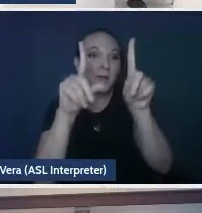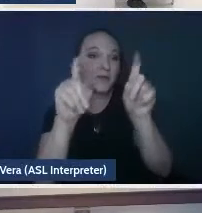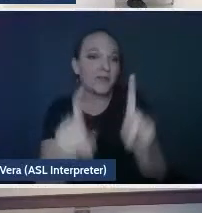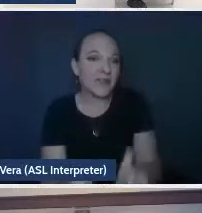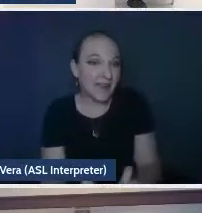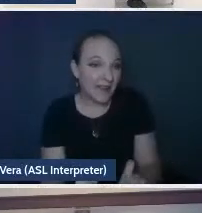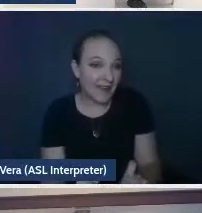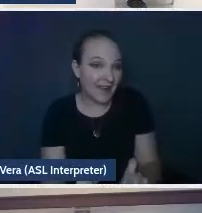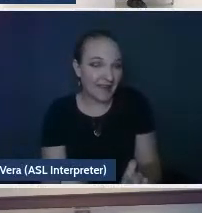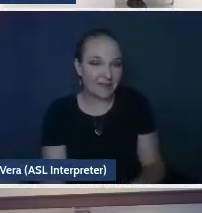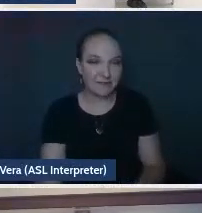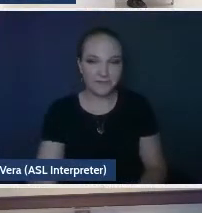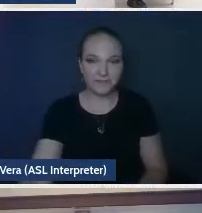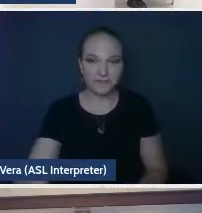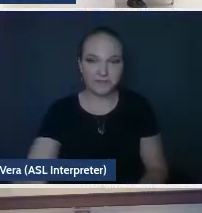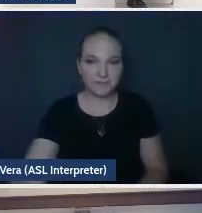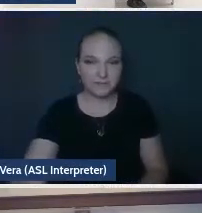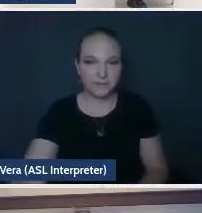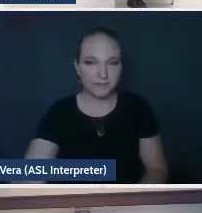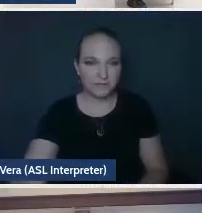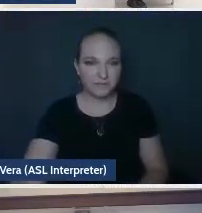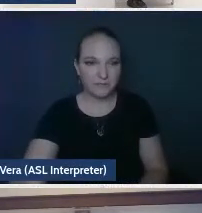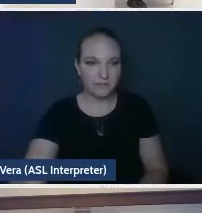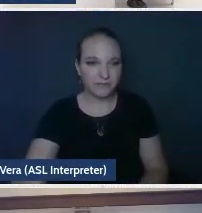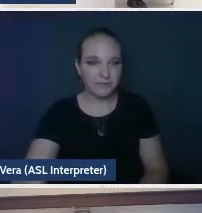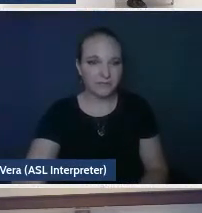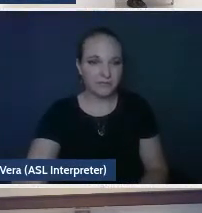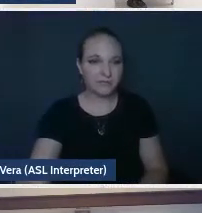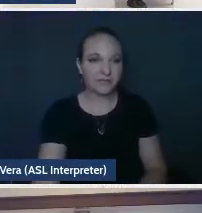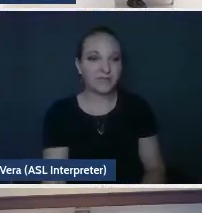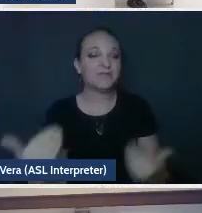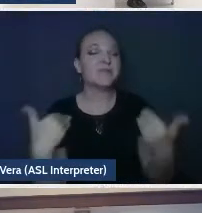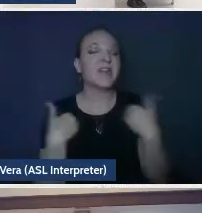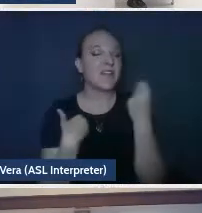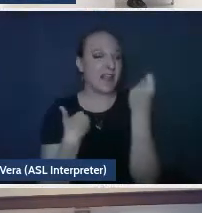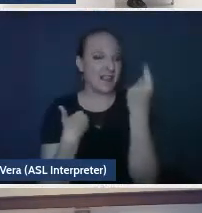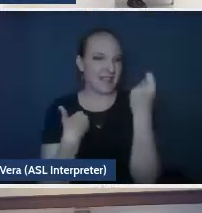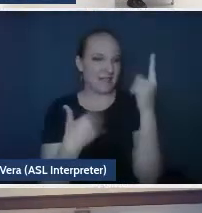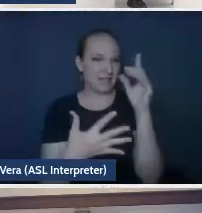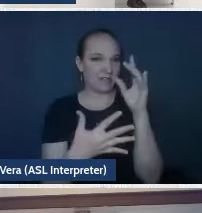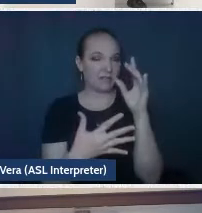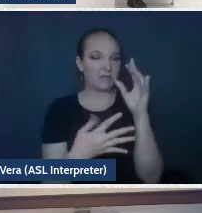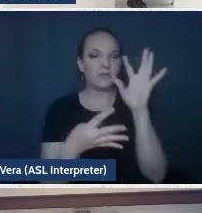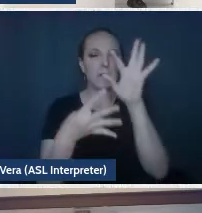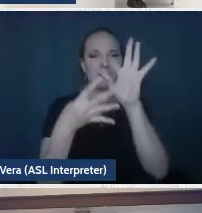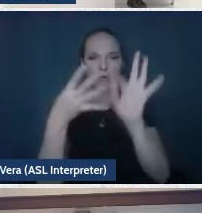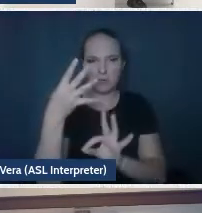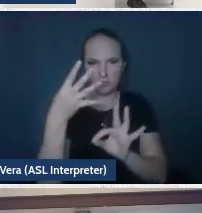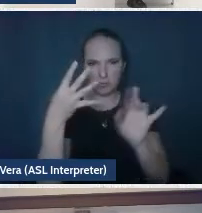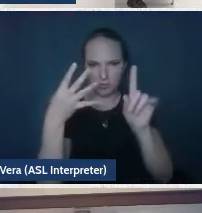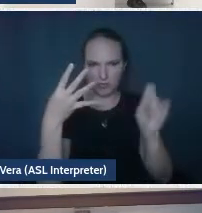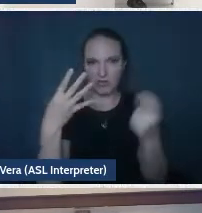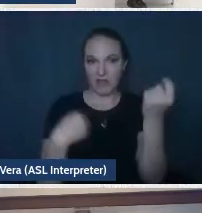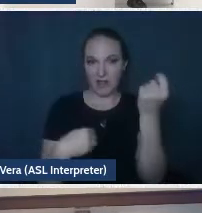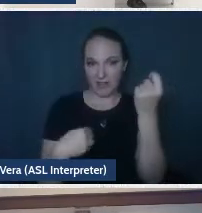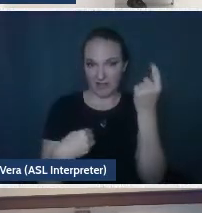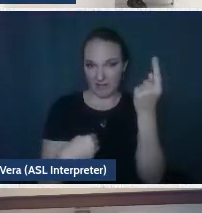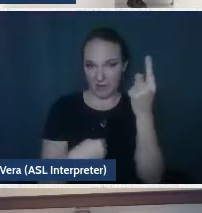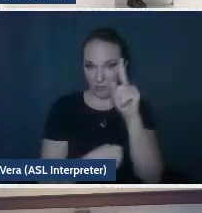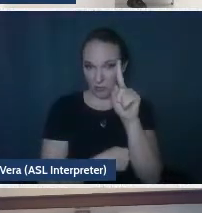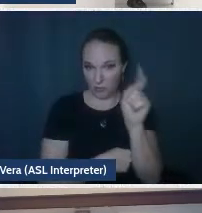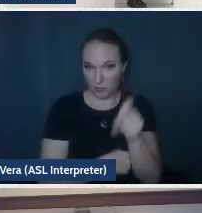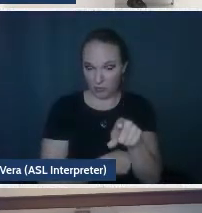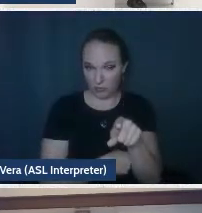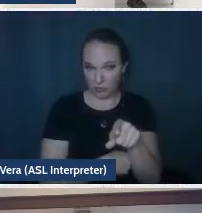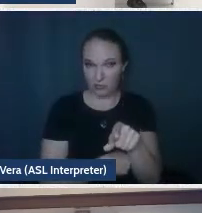get? We have 11 multiple choice questions that you will answer along with